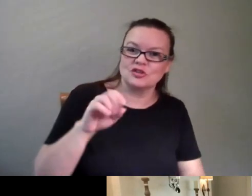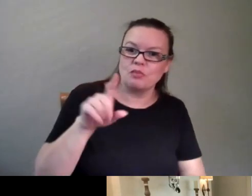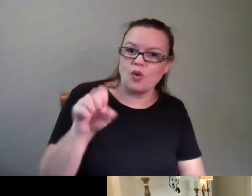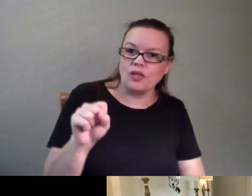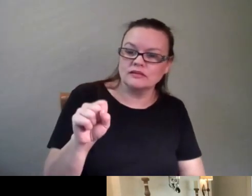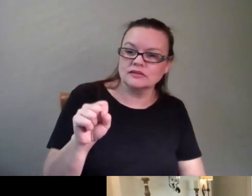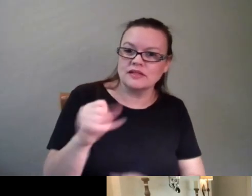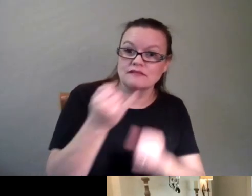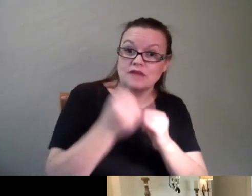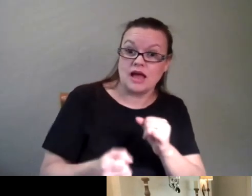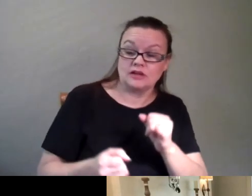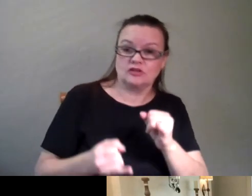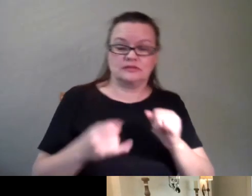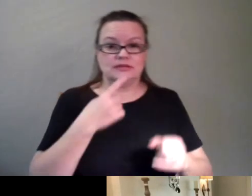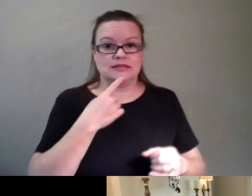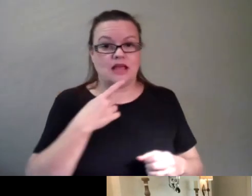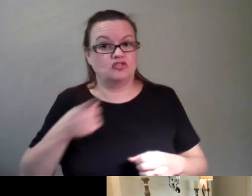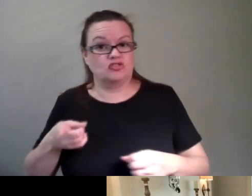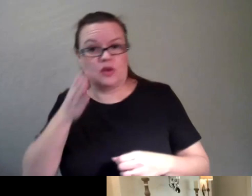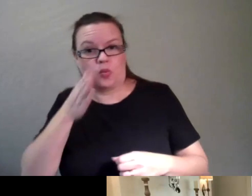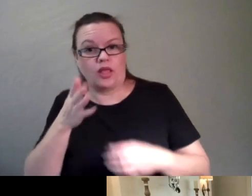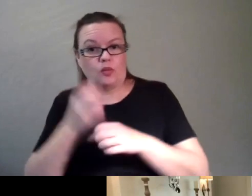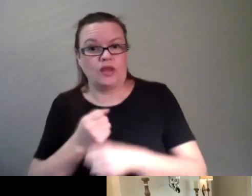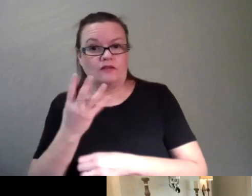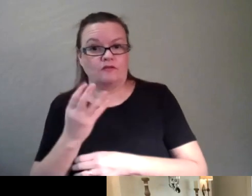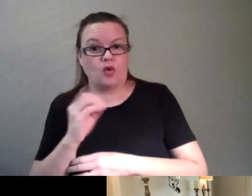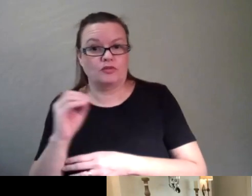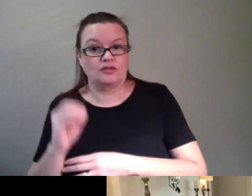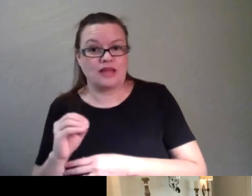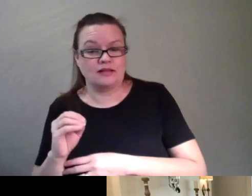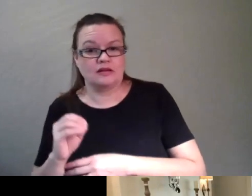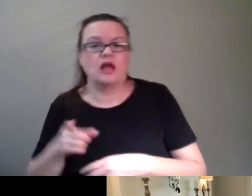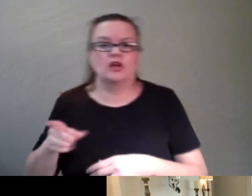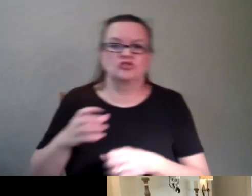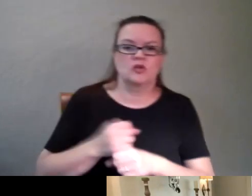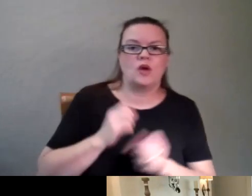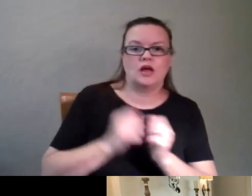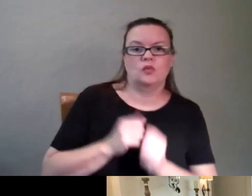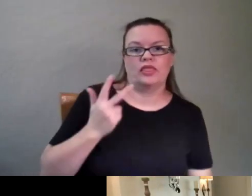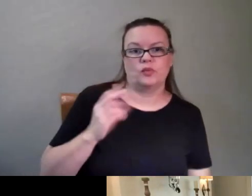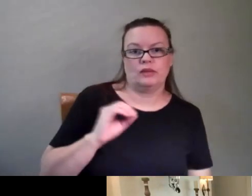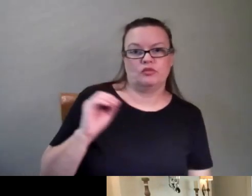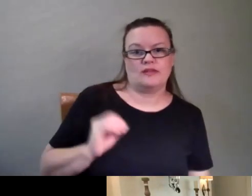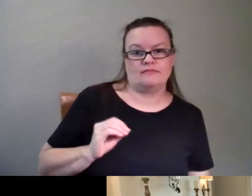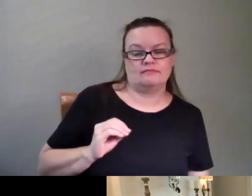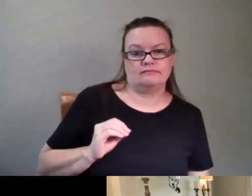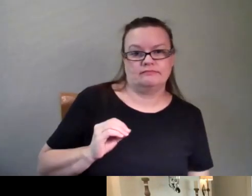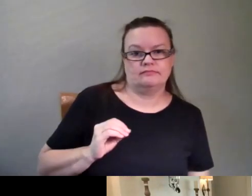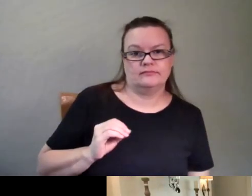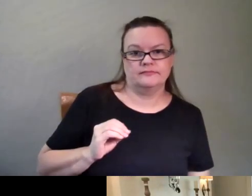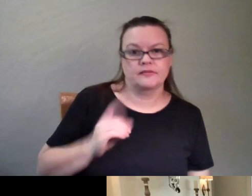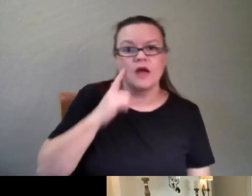to have win by 4% and she won by 3%. In terms of the